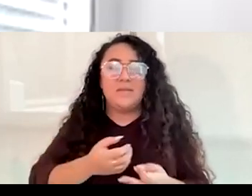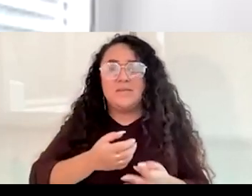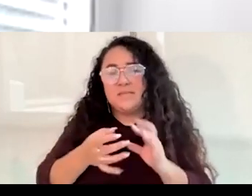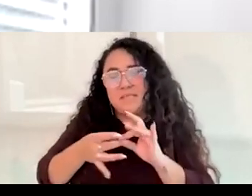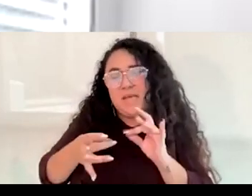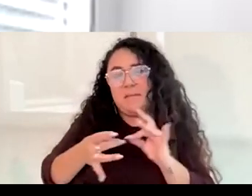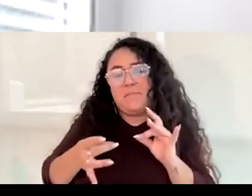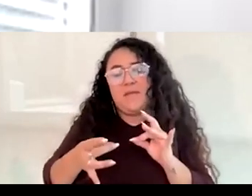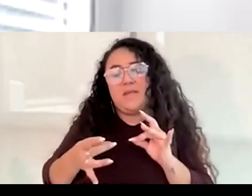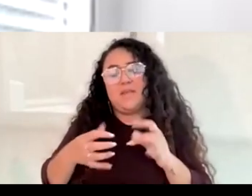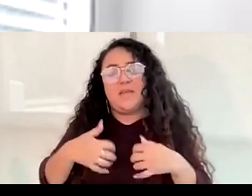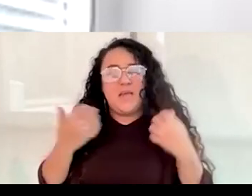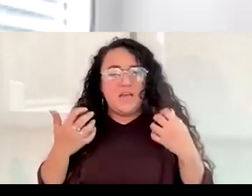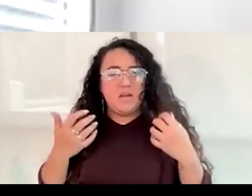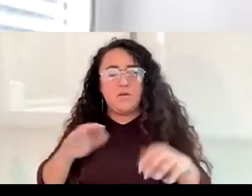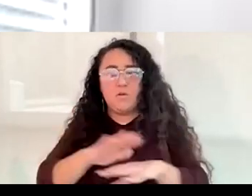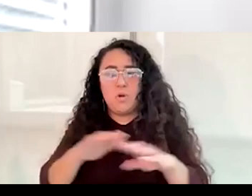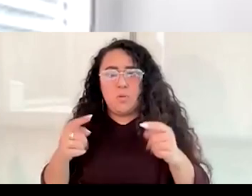on opposing sides anymore,